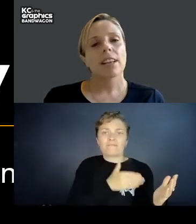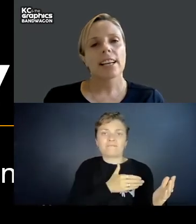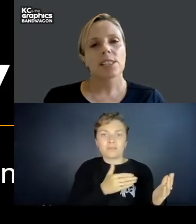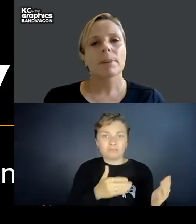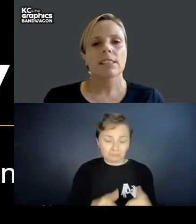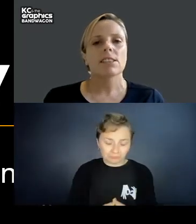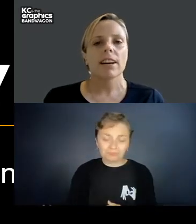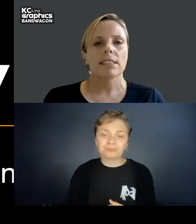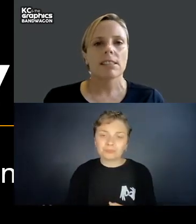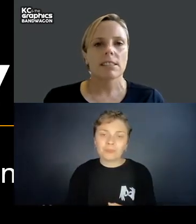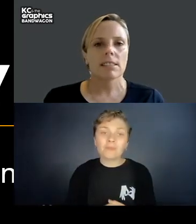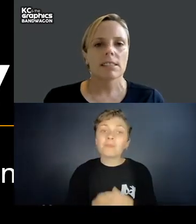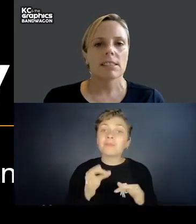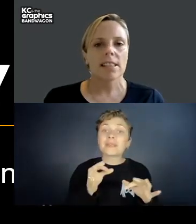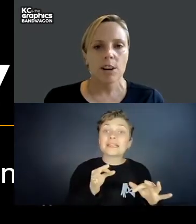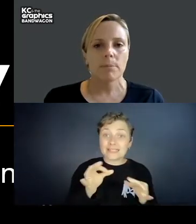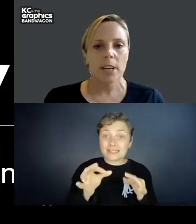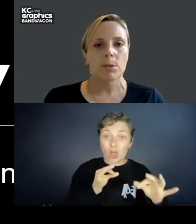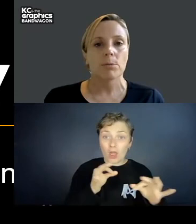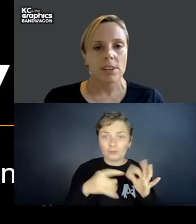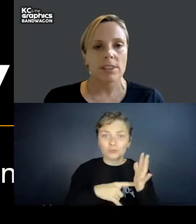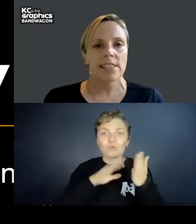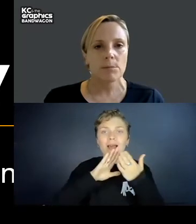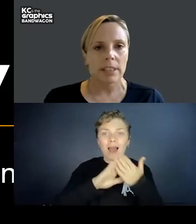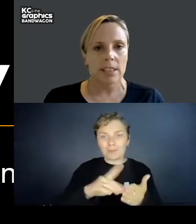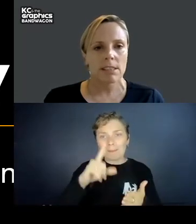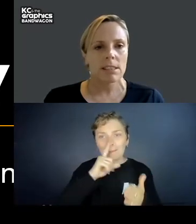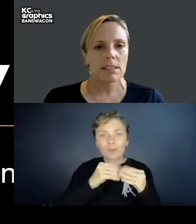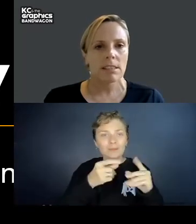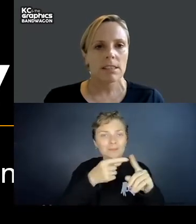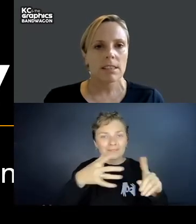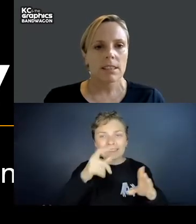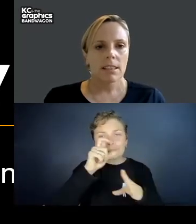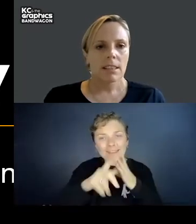And while it has been designed to help people with certain disabilities,